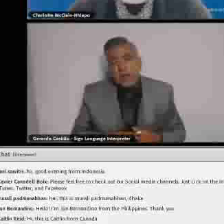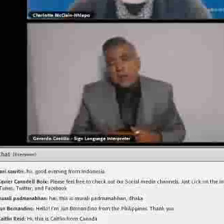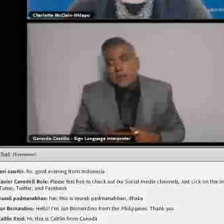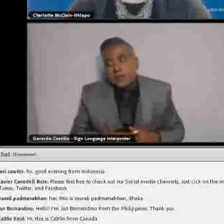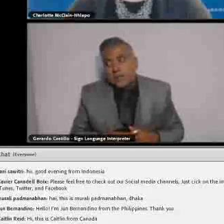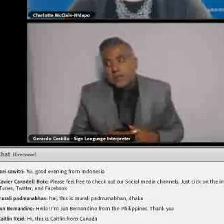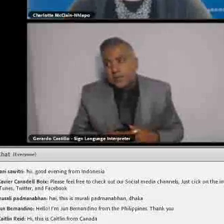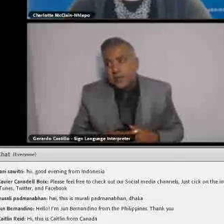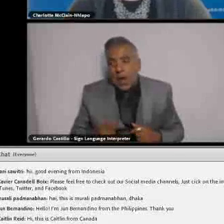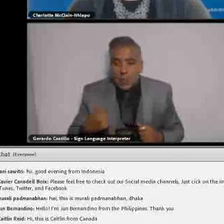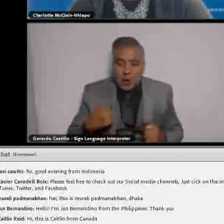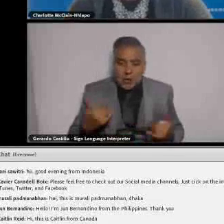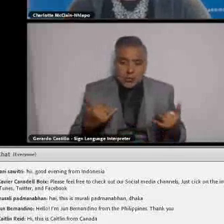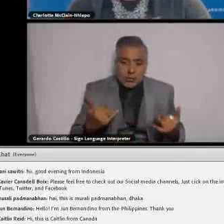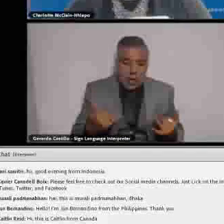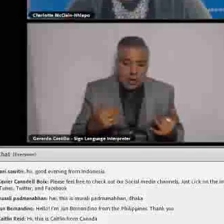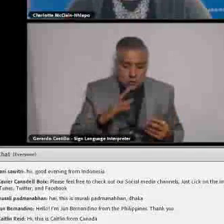touch upon the